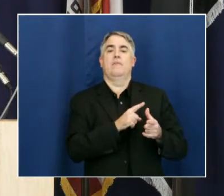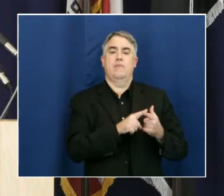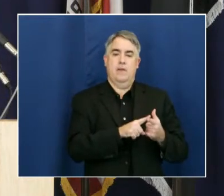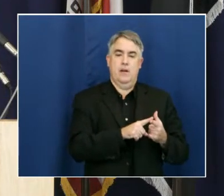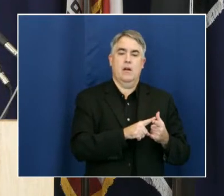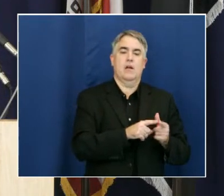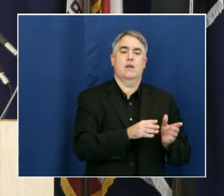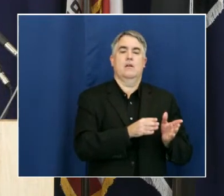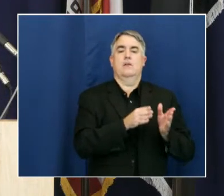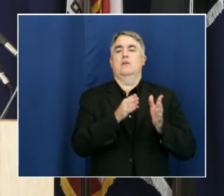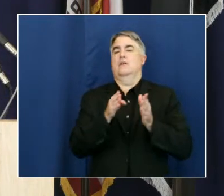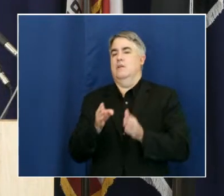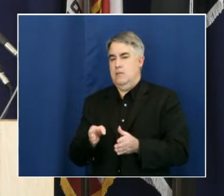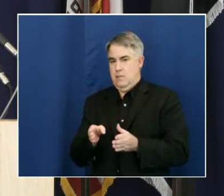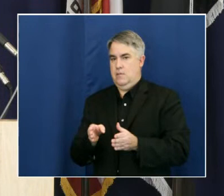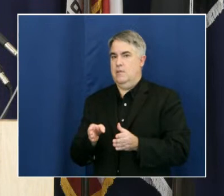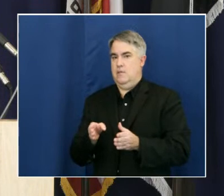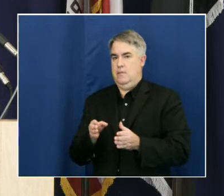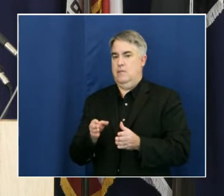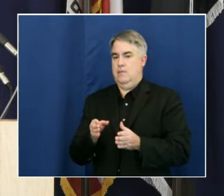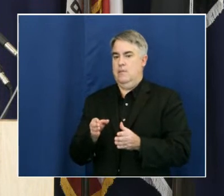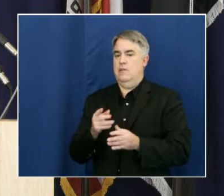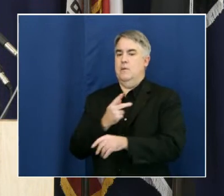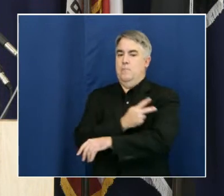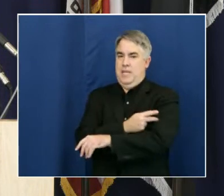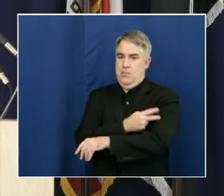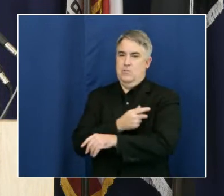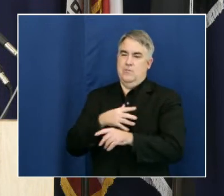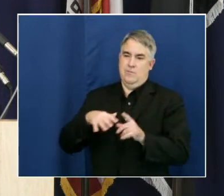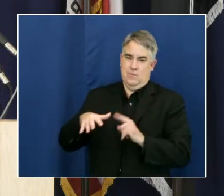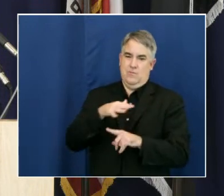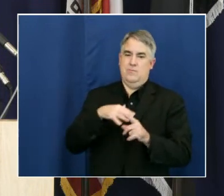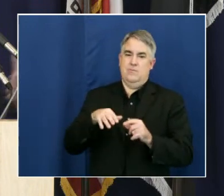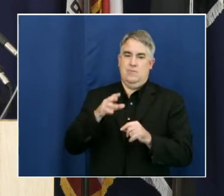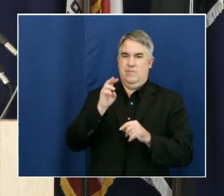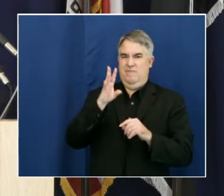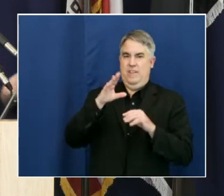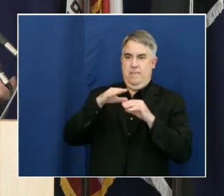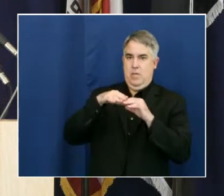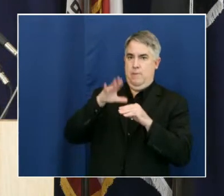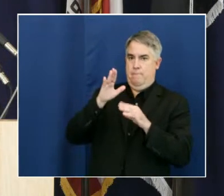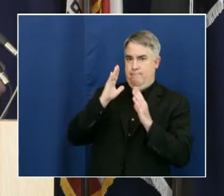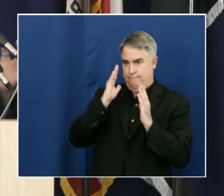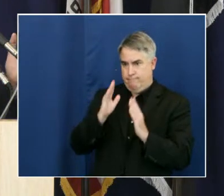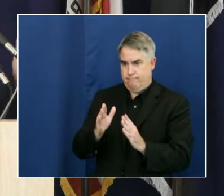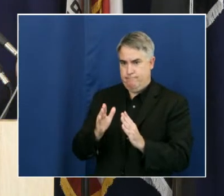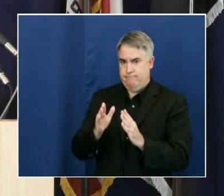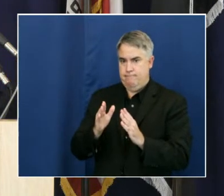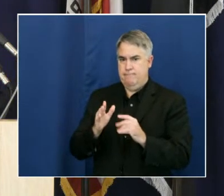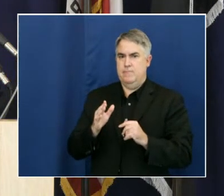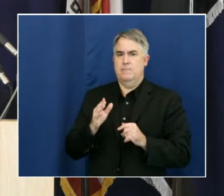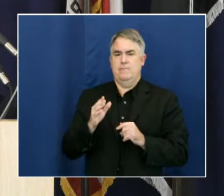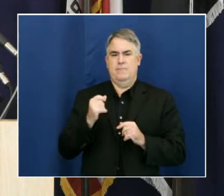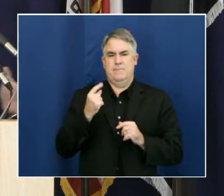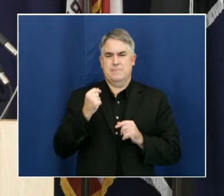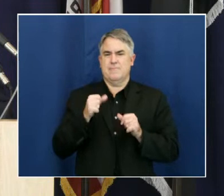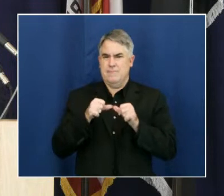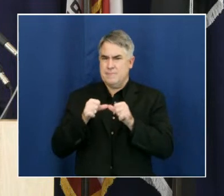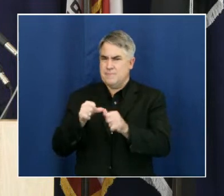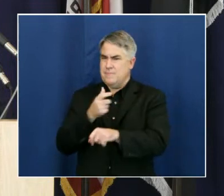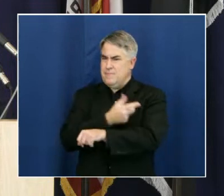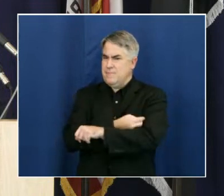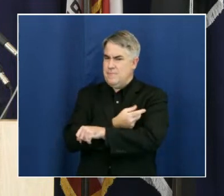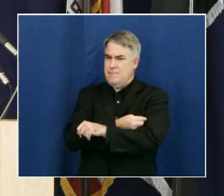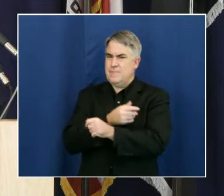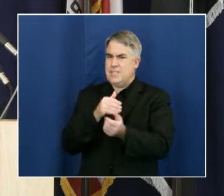vaccinate their patients or their members. It doesn't mean that they won't continue to vaccinate Phase 1A, but